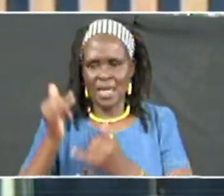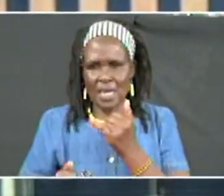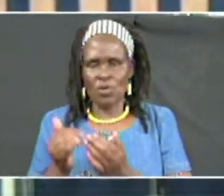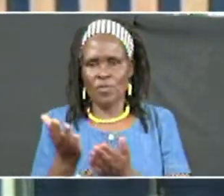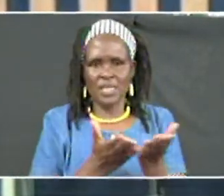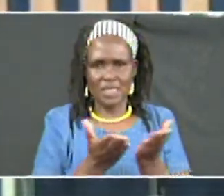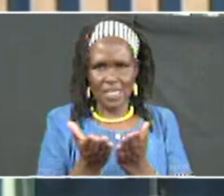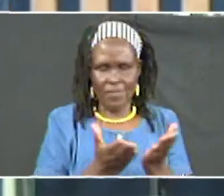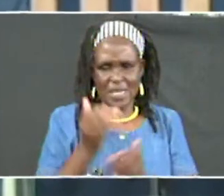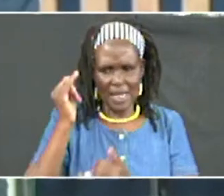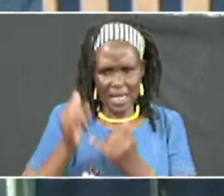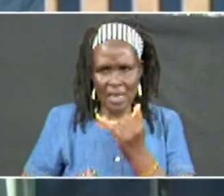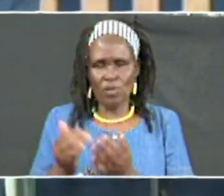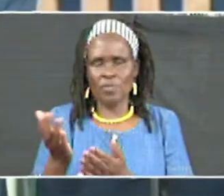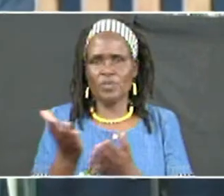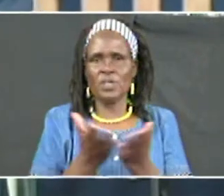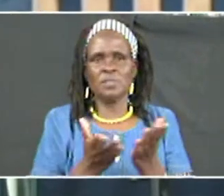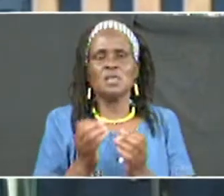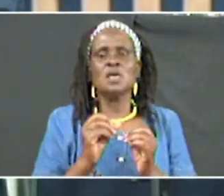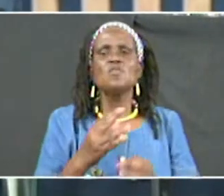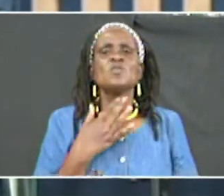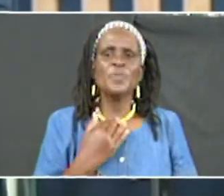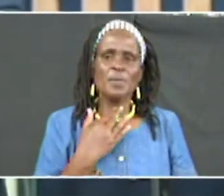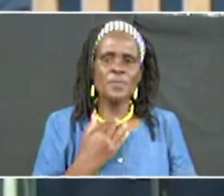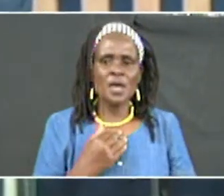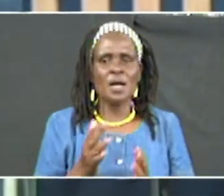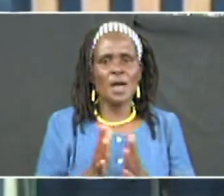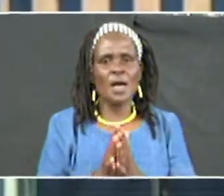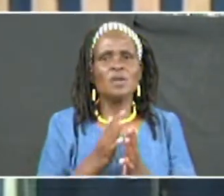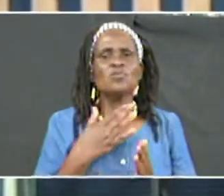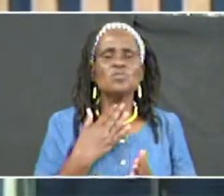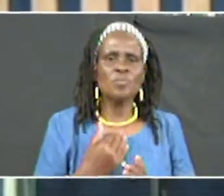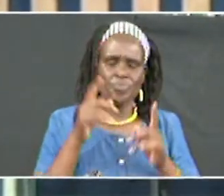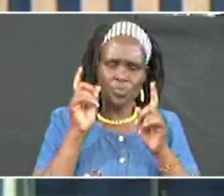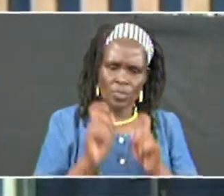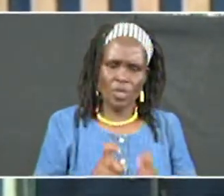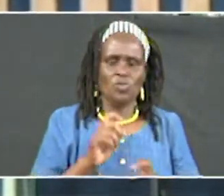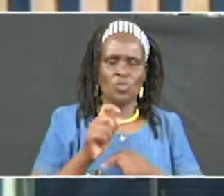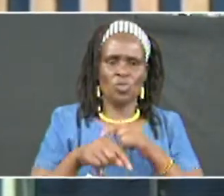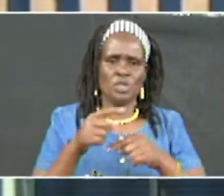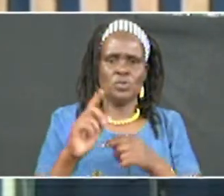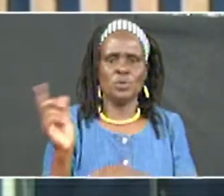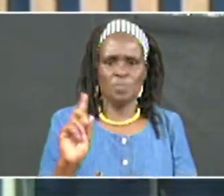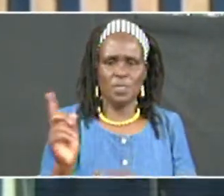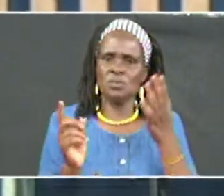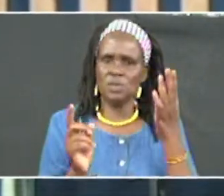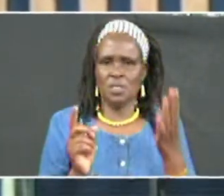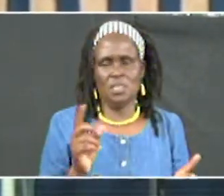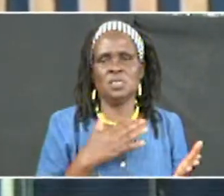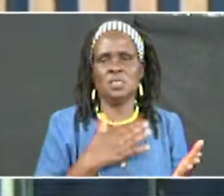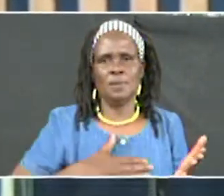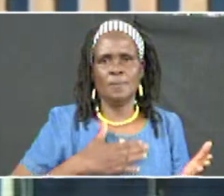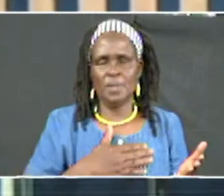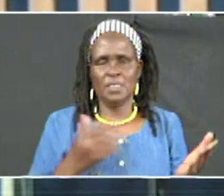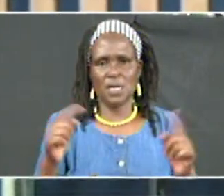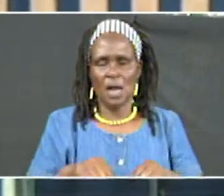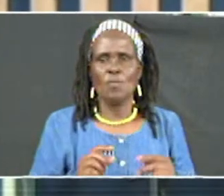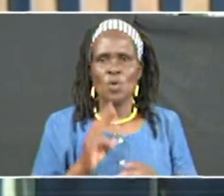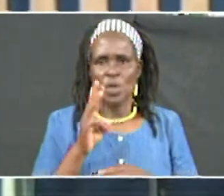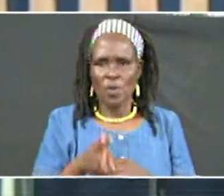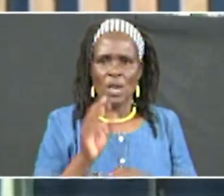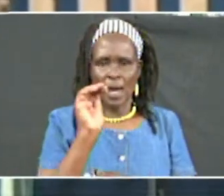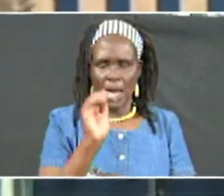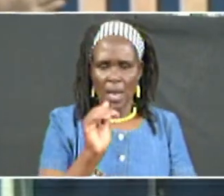of the service, if you desire and you just want to continue in that ministry, please come. We'll ask Elder